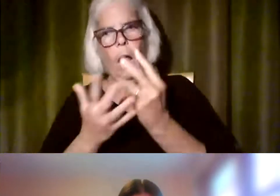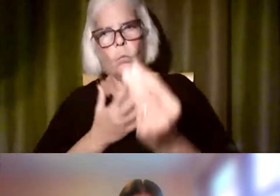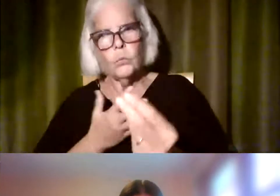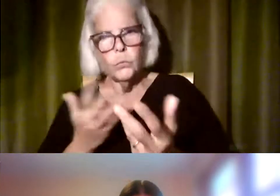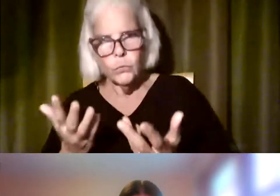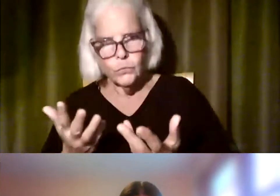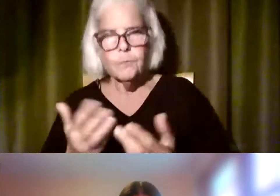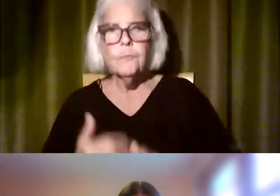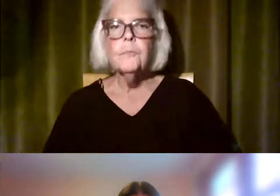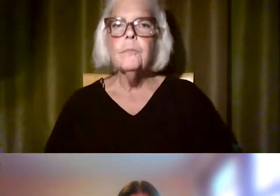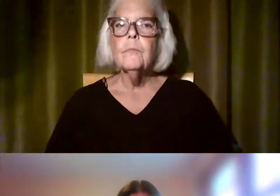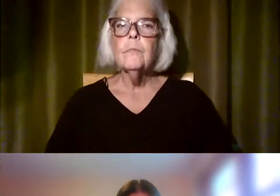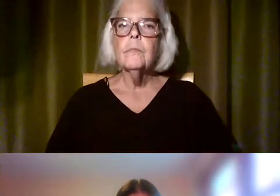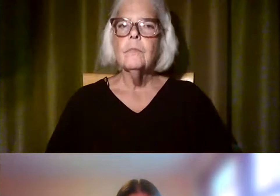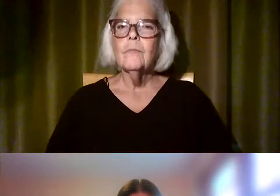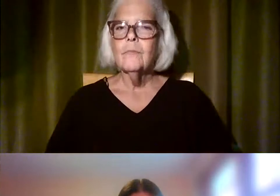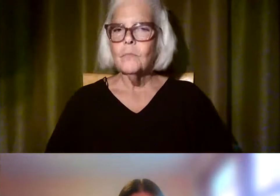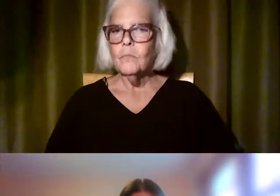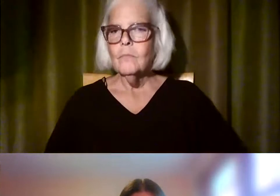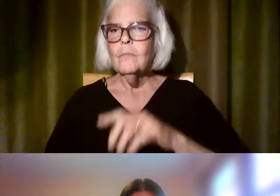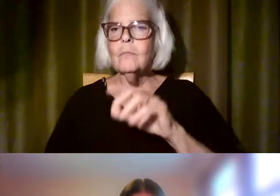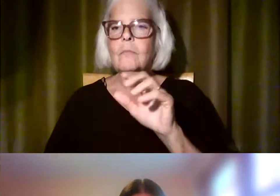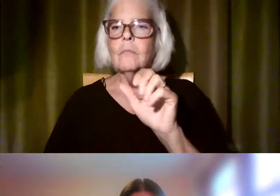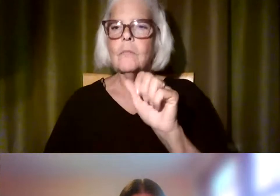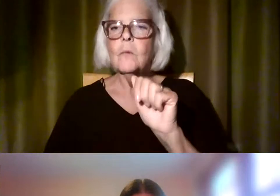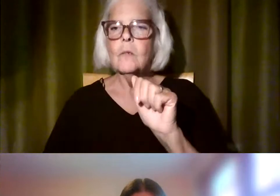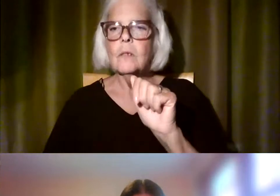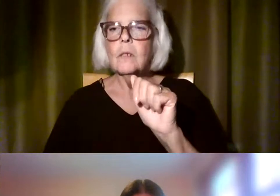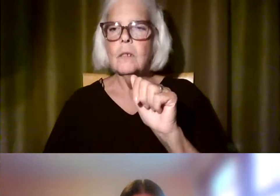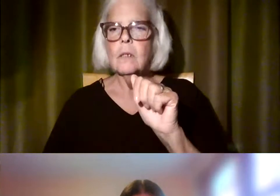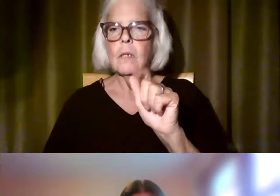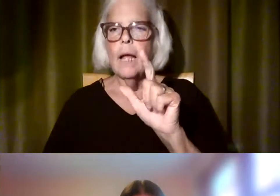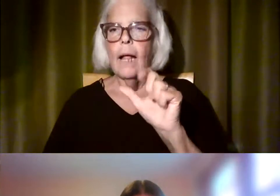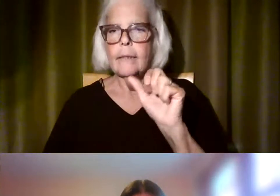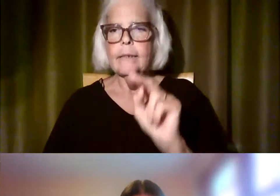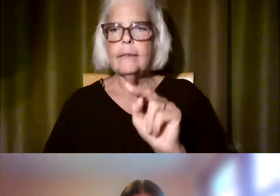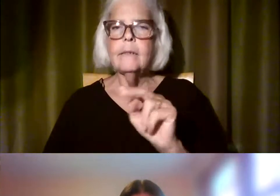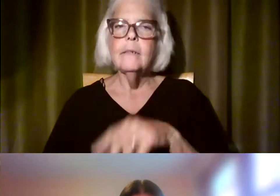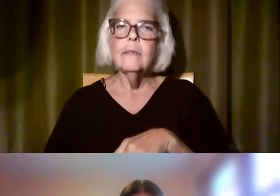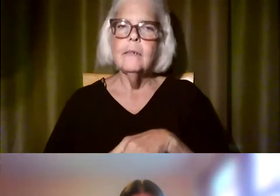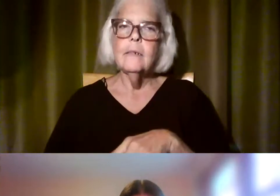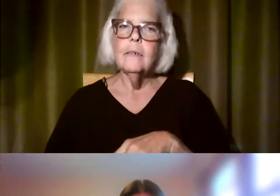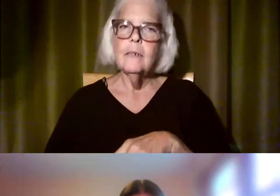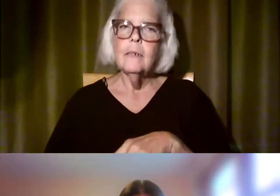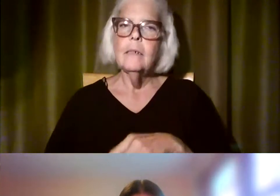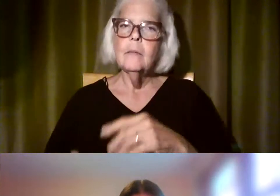And I think we probably could get a follow-up, some more follow-up information on that.